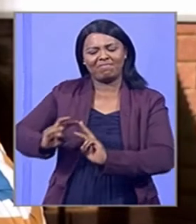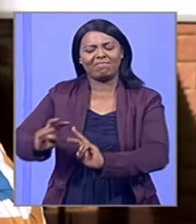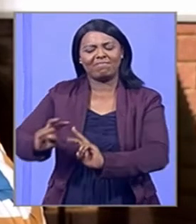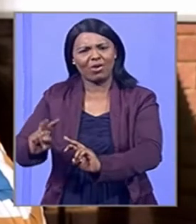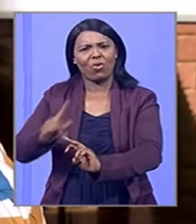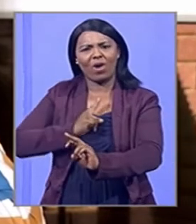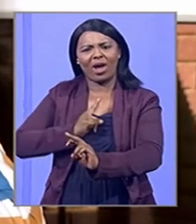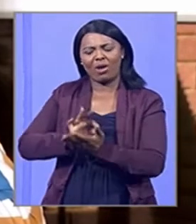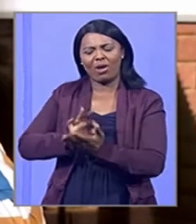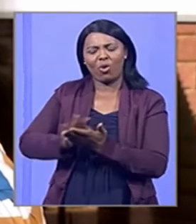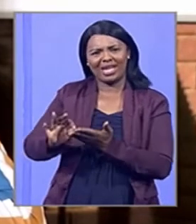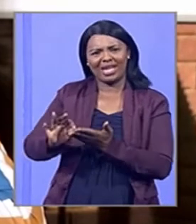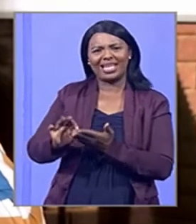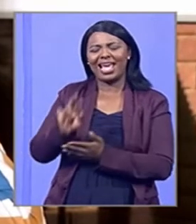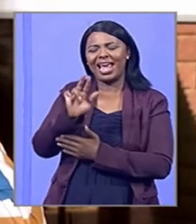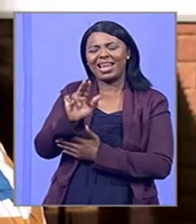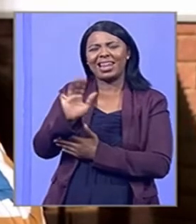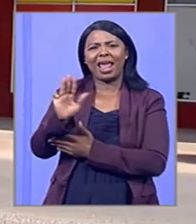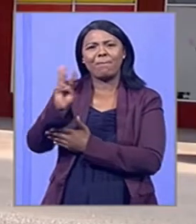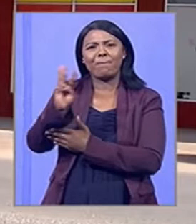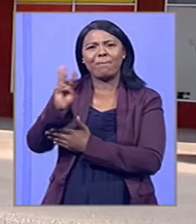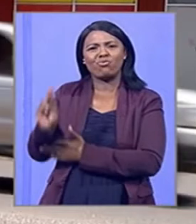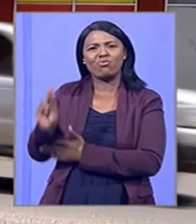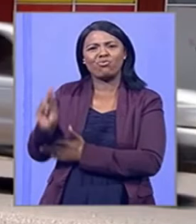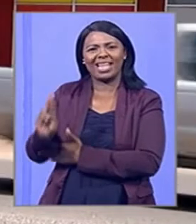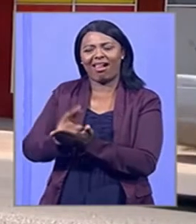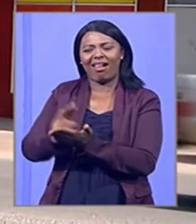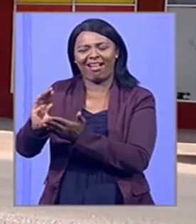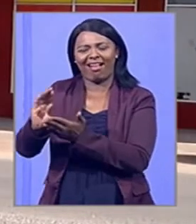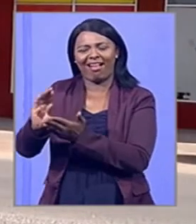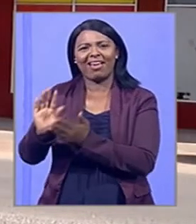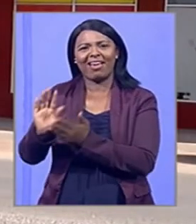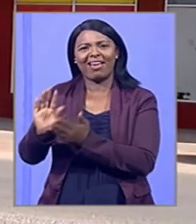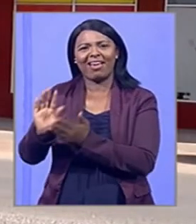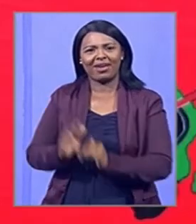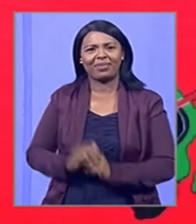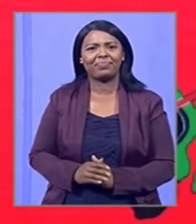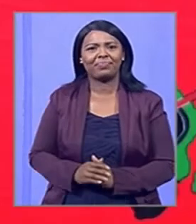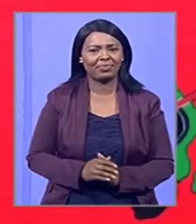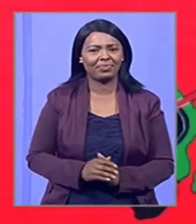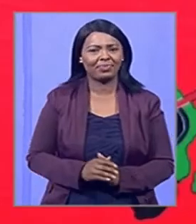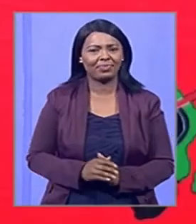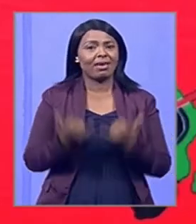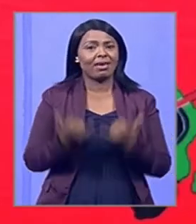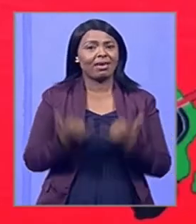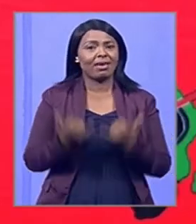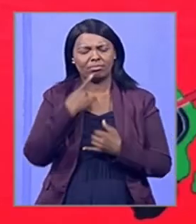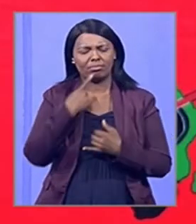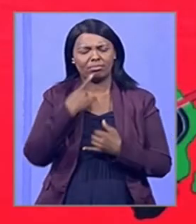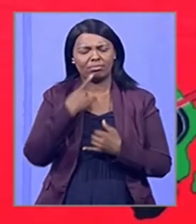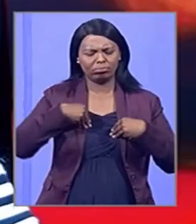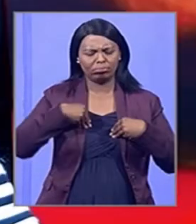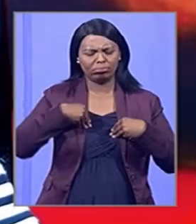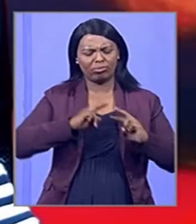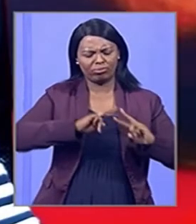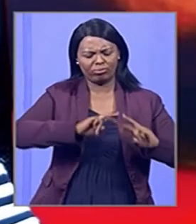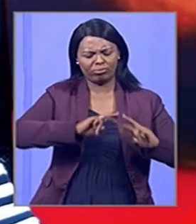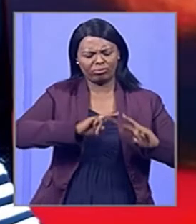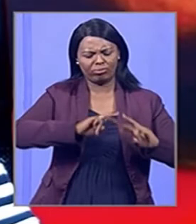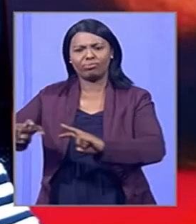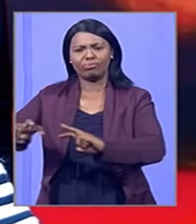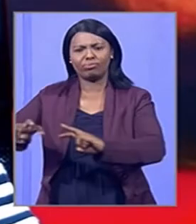ya yona ke 89 million ke sa fosh ba makoko kganetso mo Northwest ba amogela dipatlisiso tseno le mokgato re